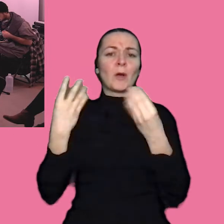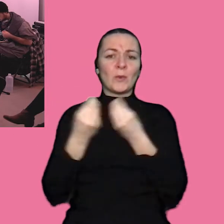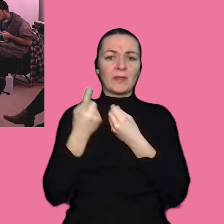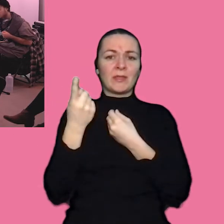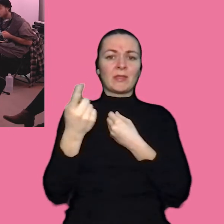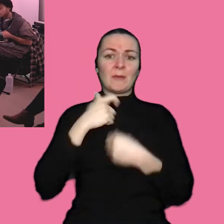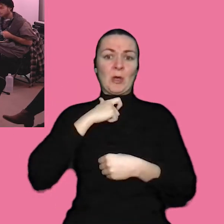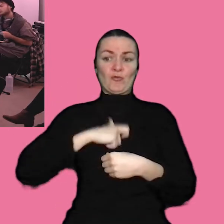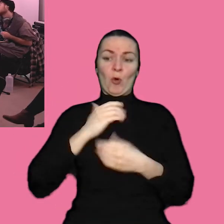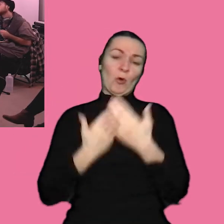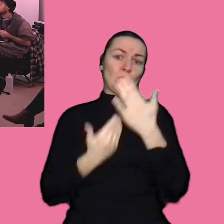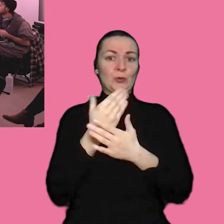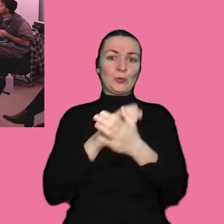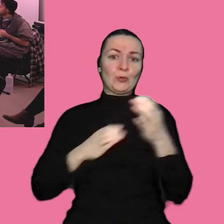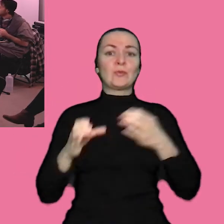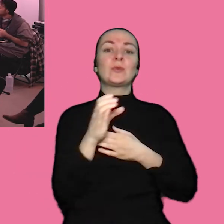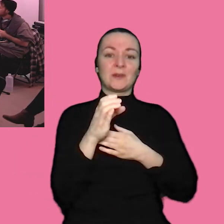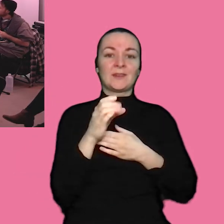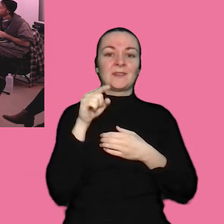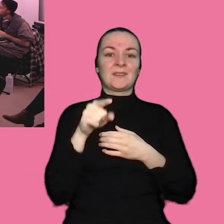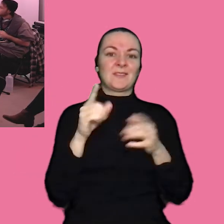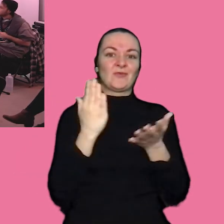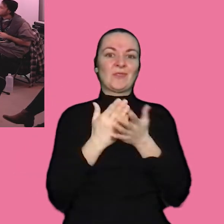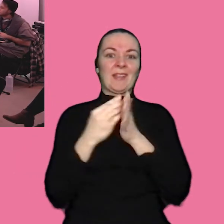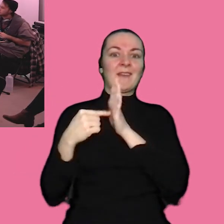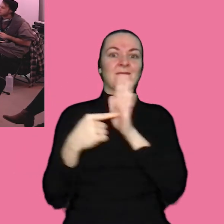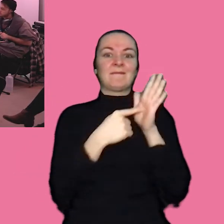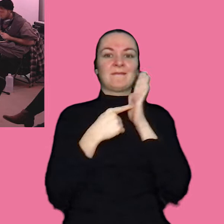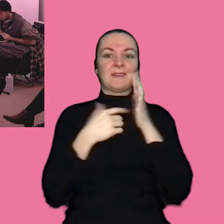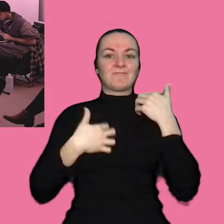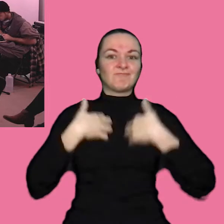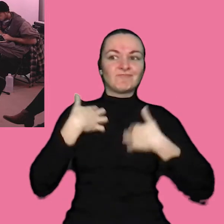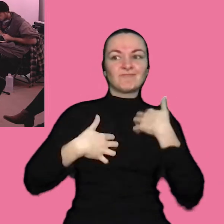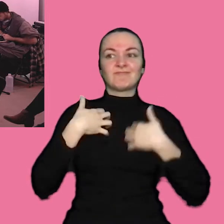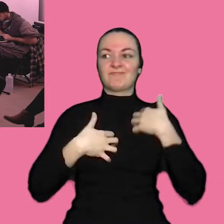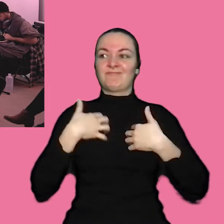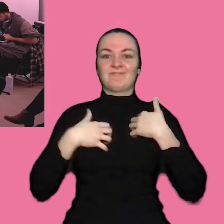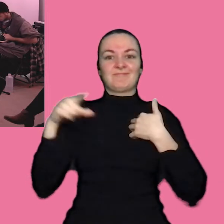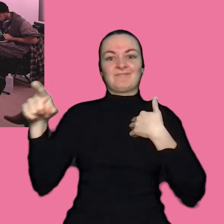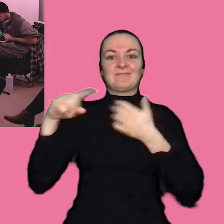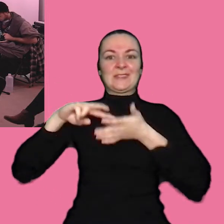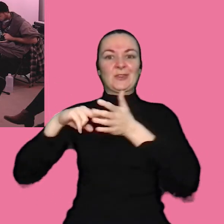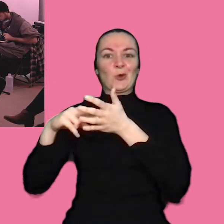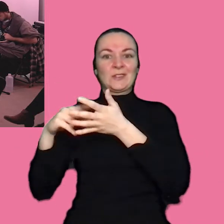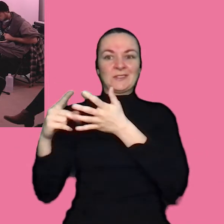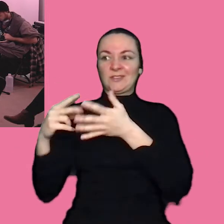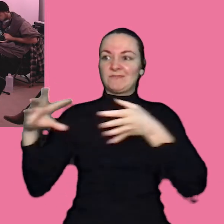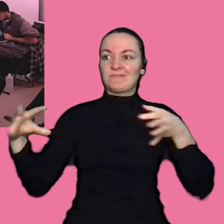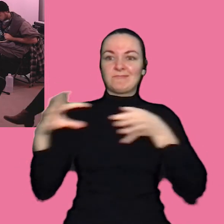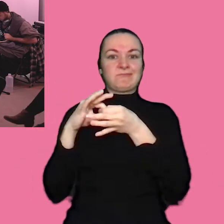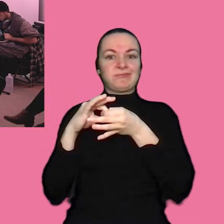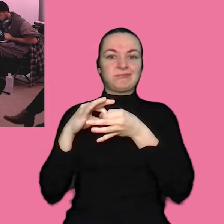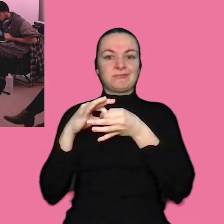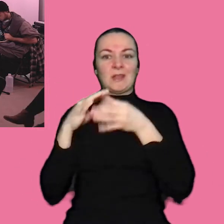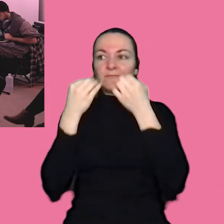but that role is very new to me, and I guess it reflects a really interesting and great ambition